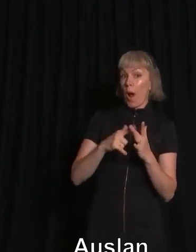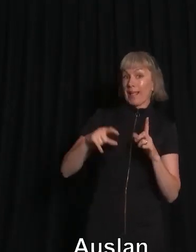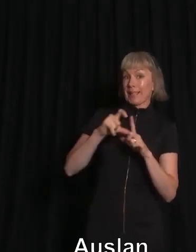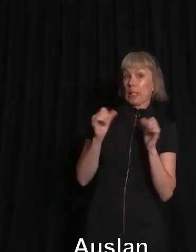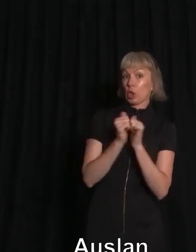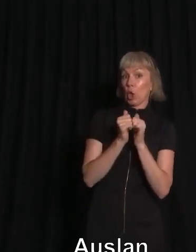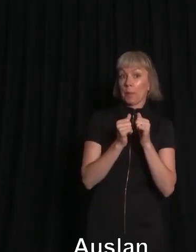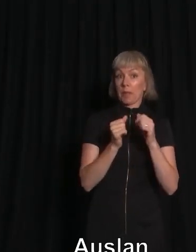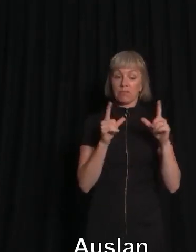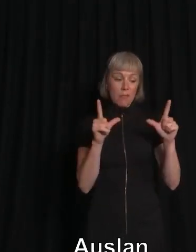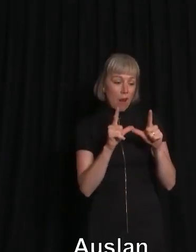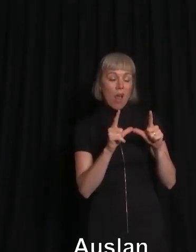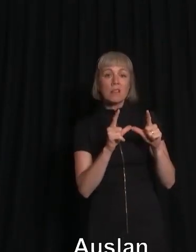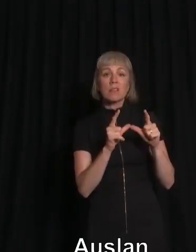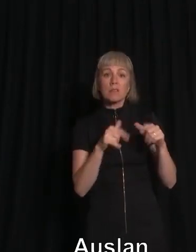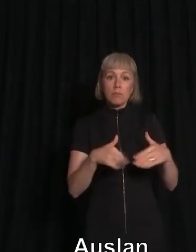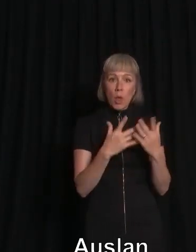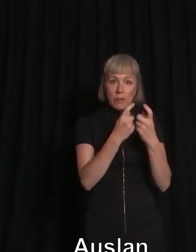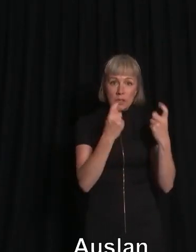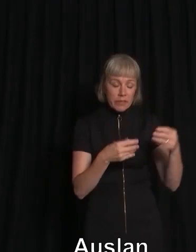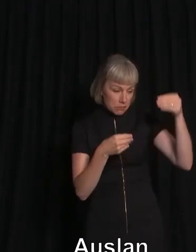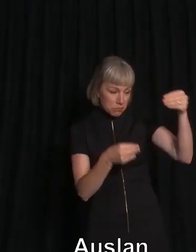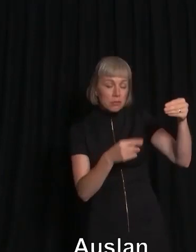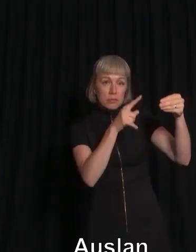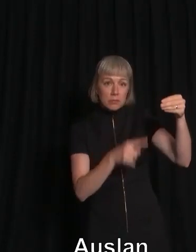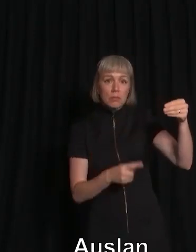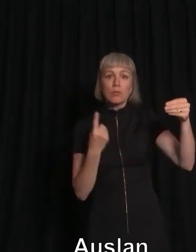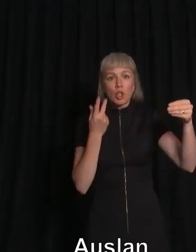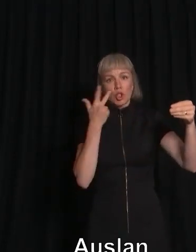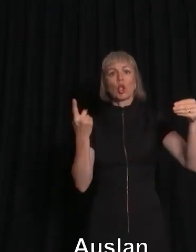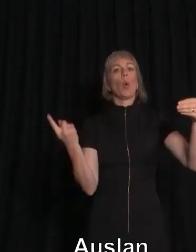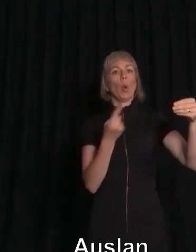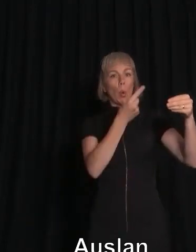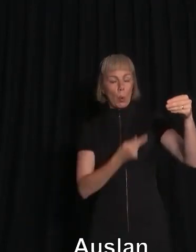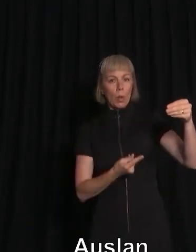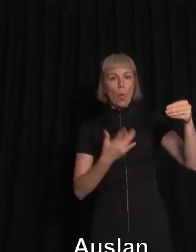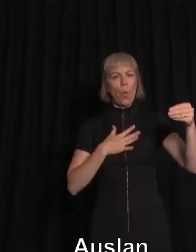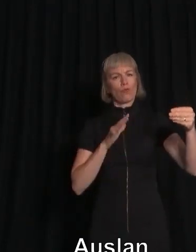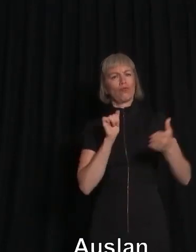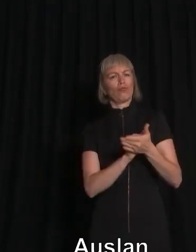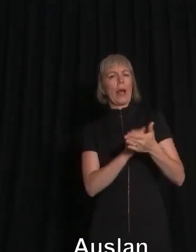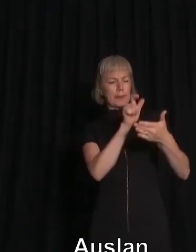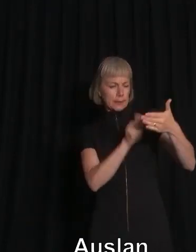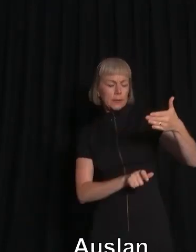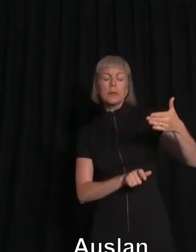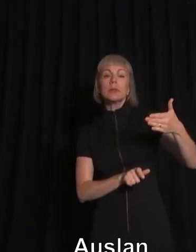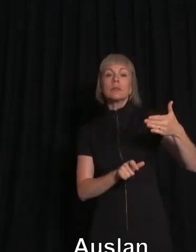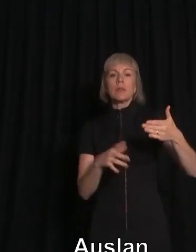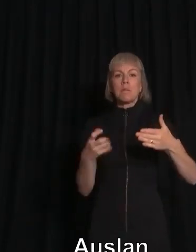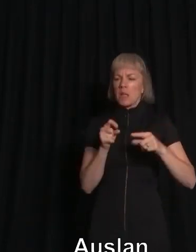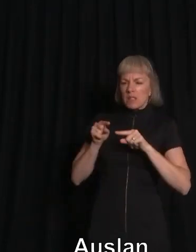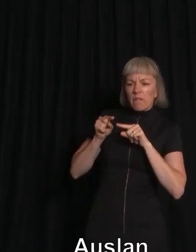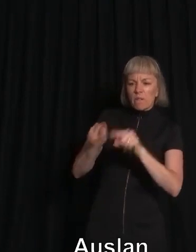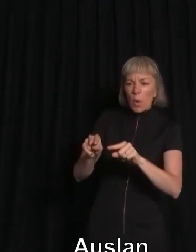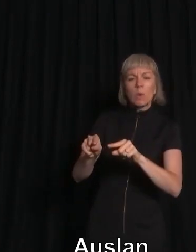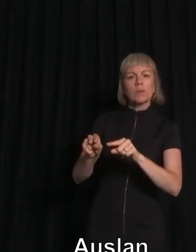are, they face these requirements that are invasive, intrusive, and prevent them from gaining a